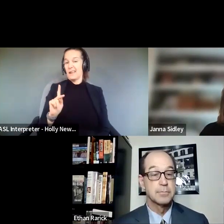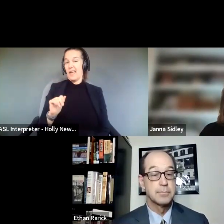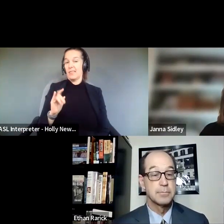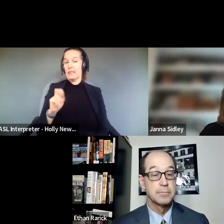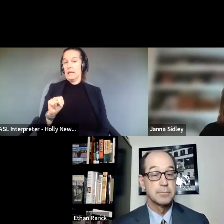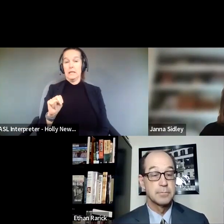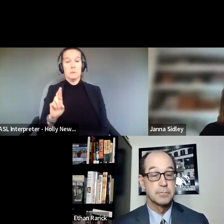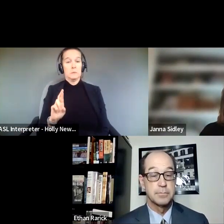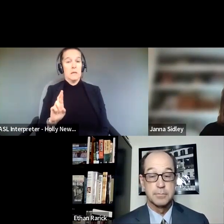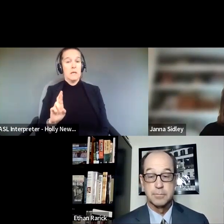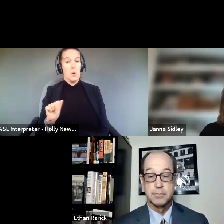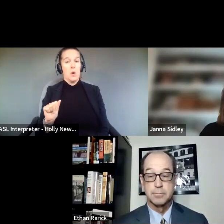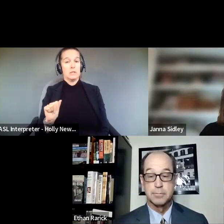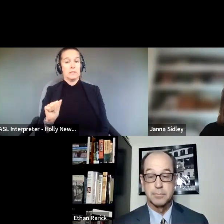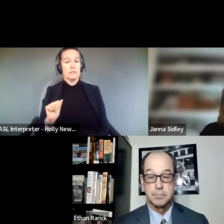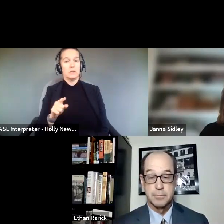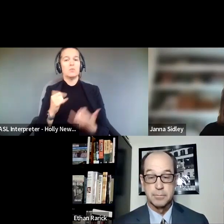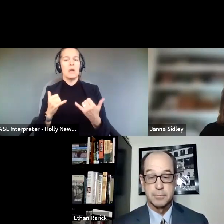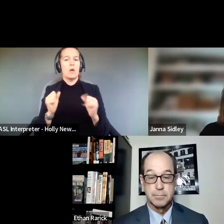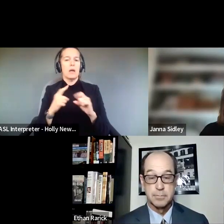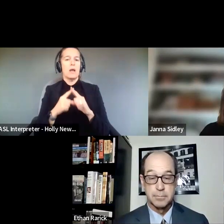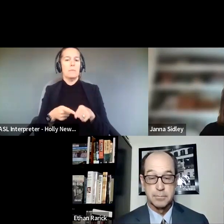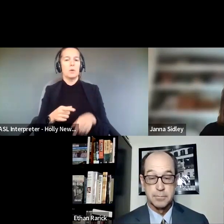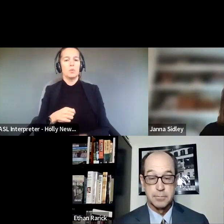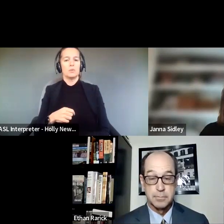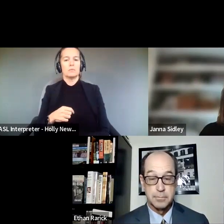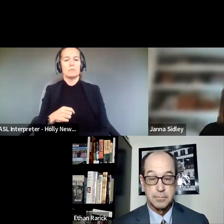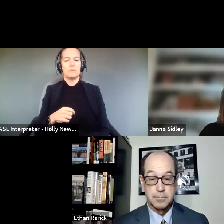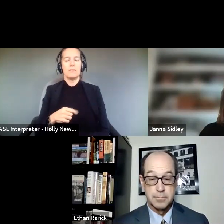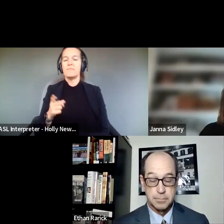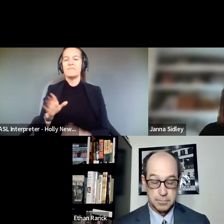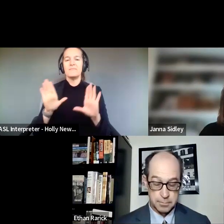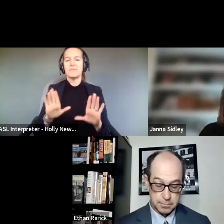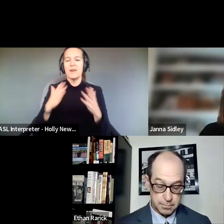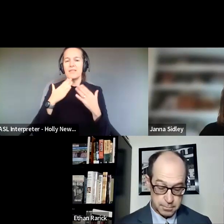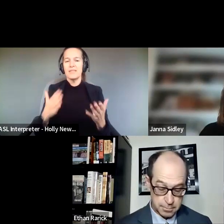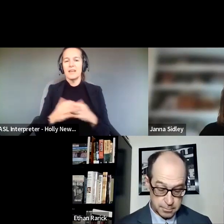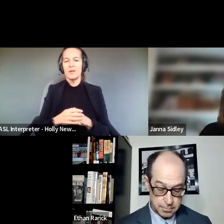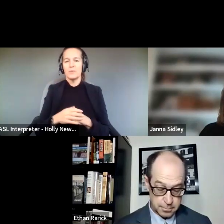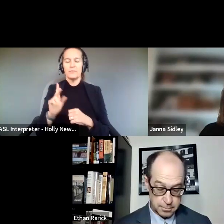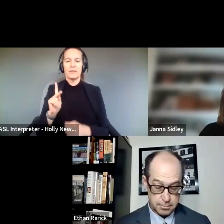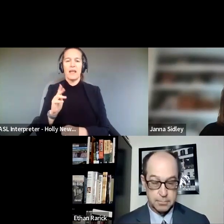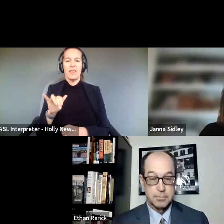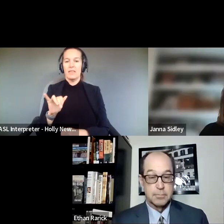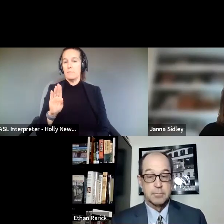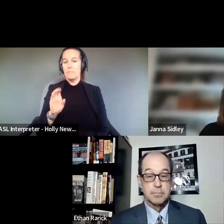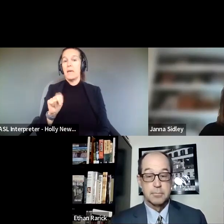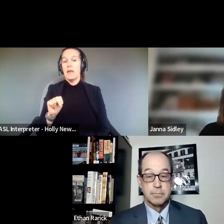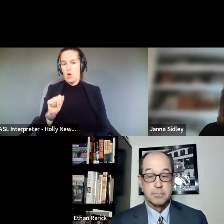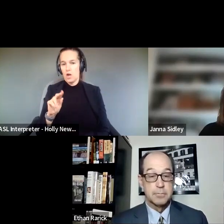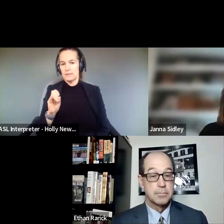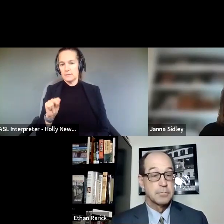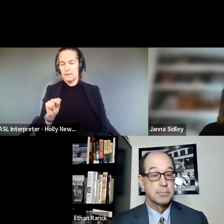Austin. Kathleen, you should now have the ability to unmute yourself. Great, thank you. Kathy Van Austin, representing